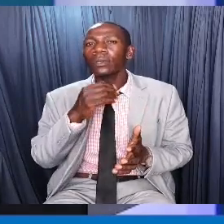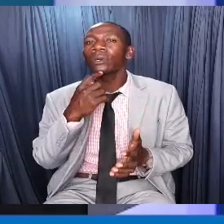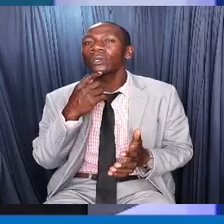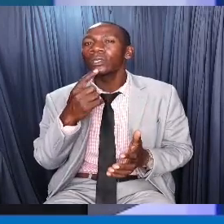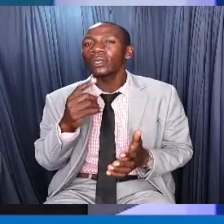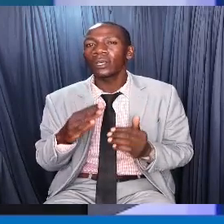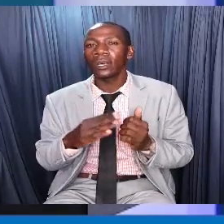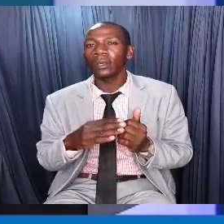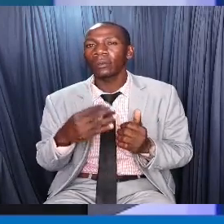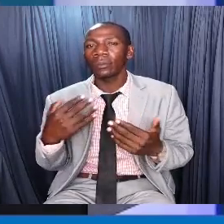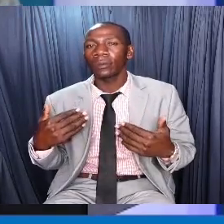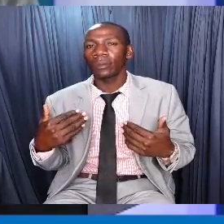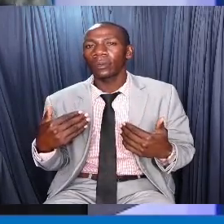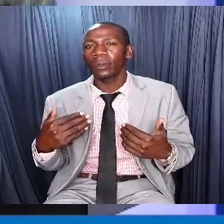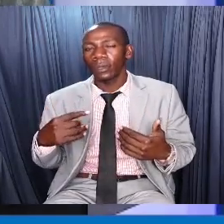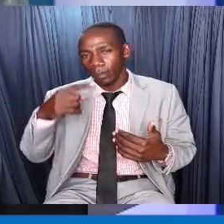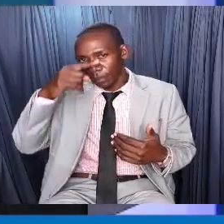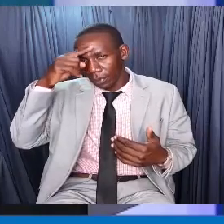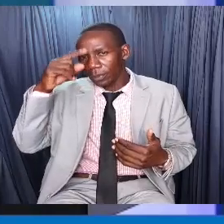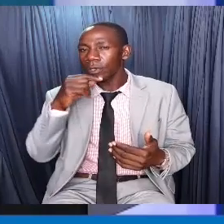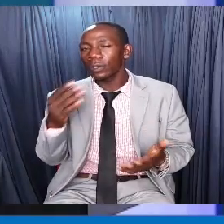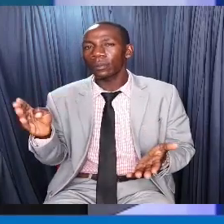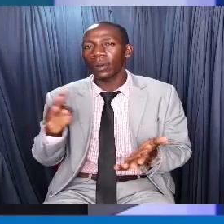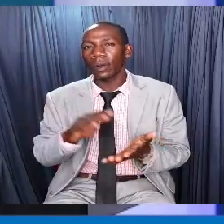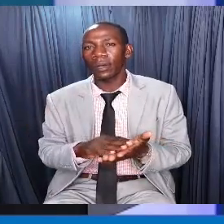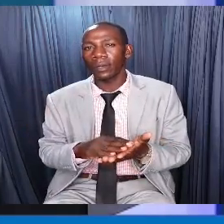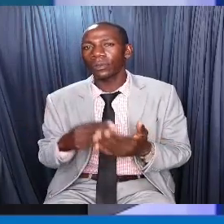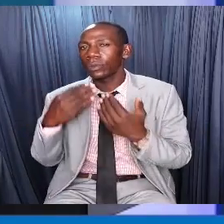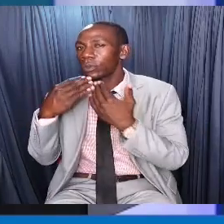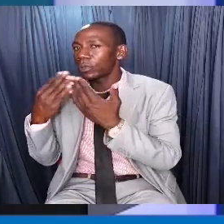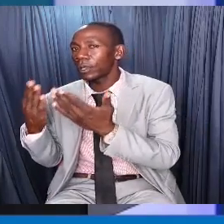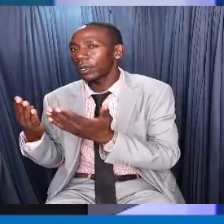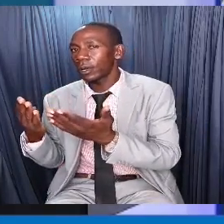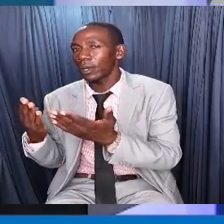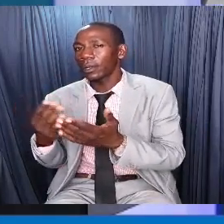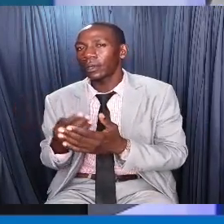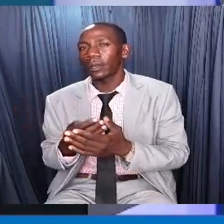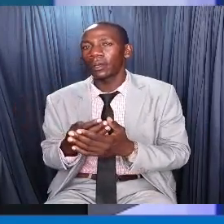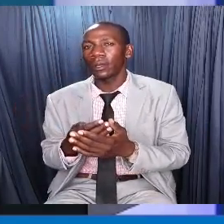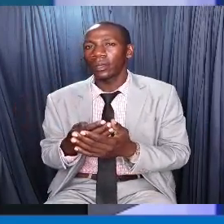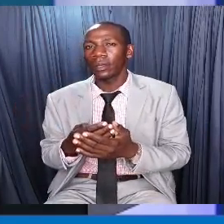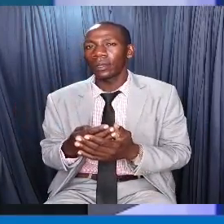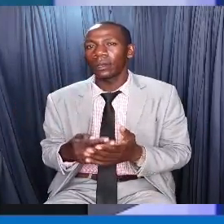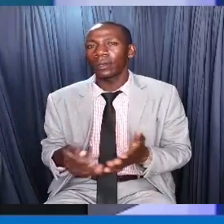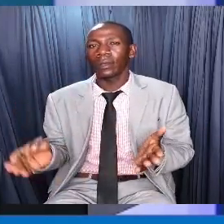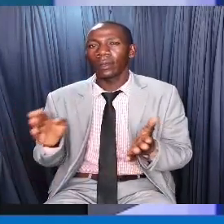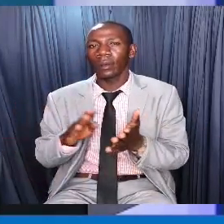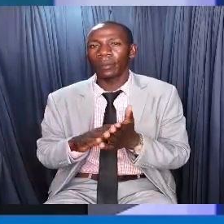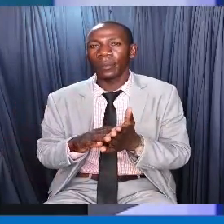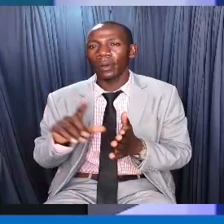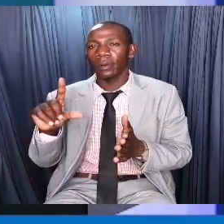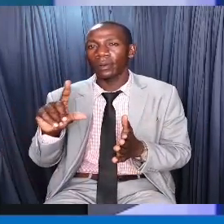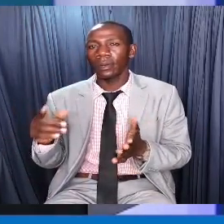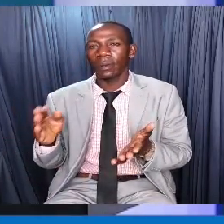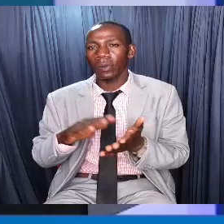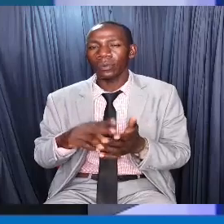9. Never told the 9. Kwa kuwa hawakurudi. Because they never came kutoa shukrani. To give gratitude. Na warudiwe na ukoma mara mbili. The